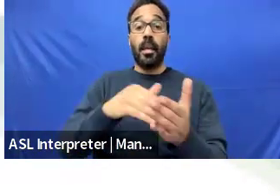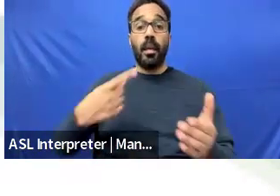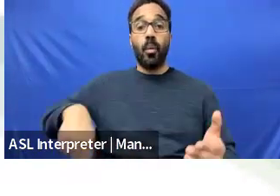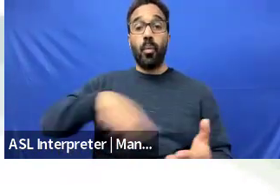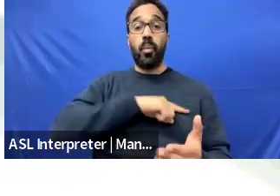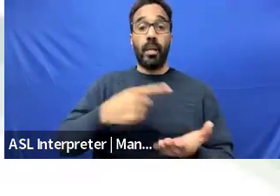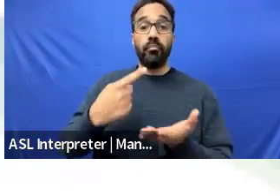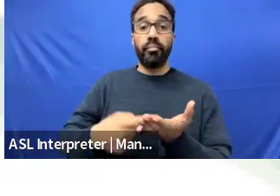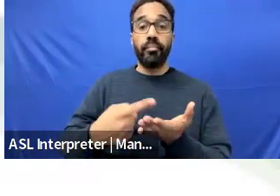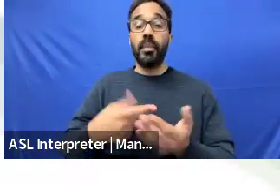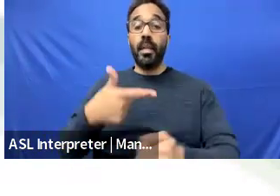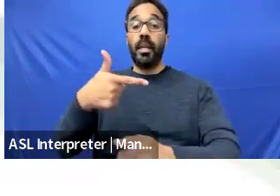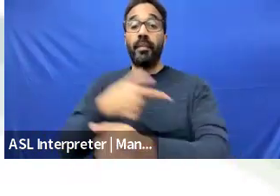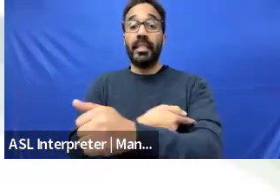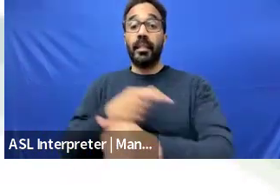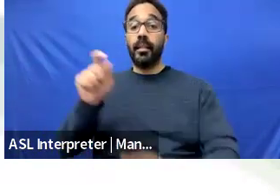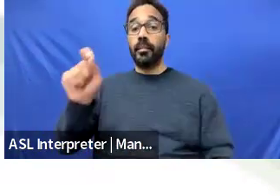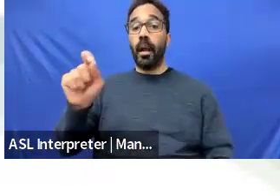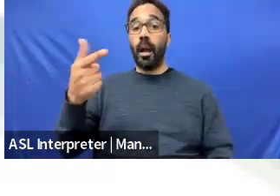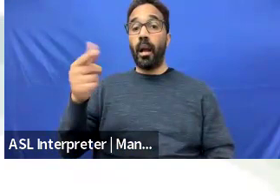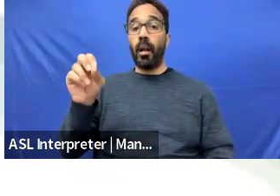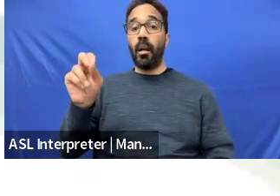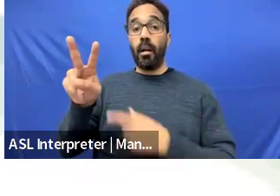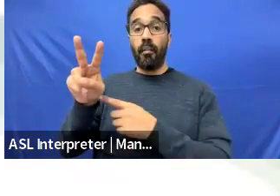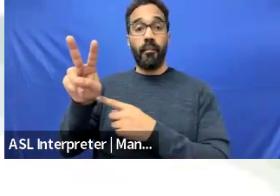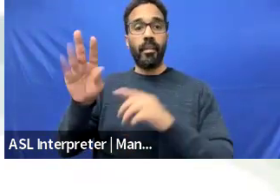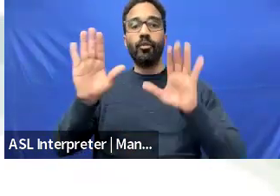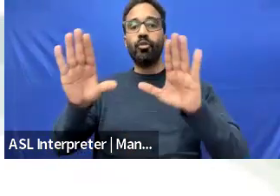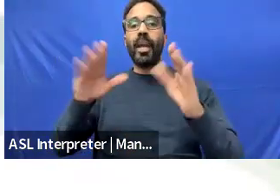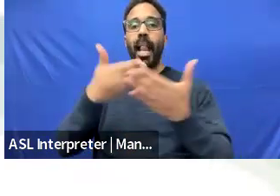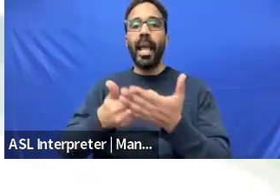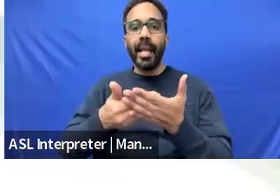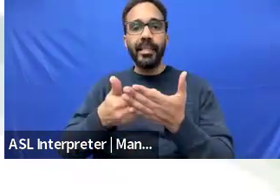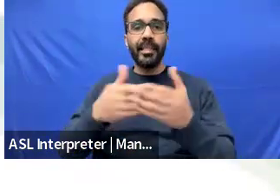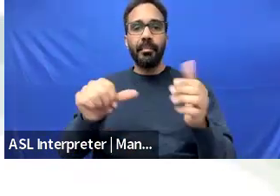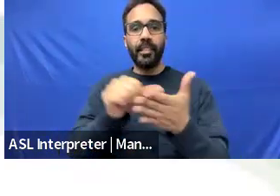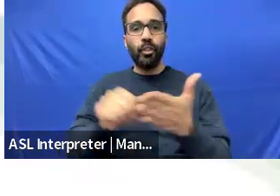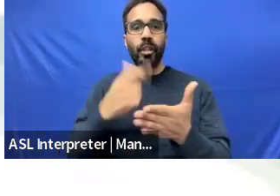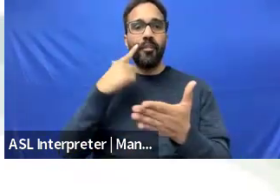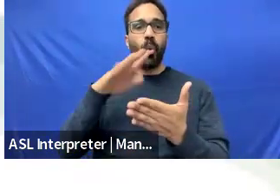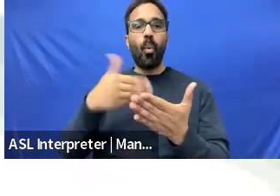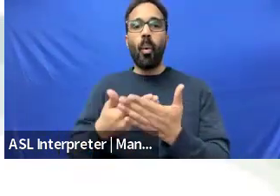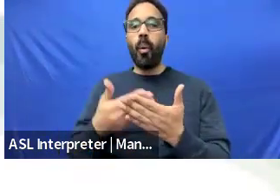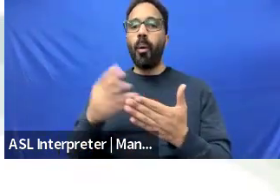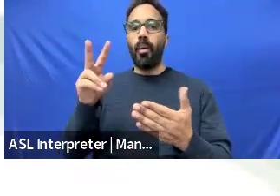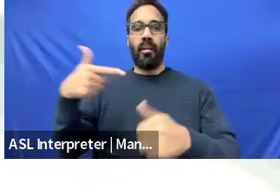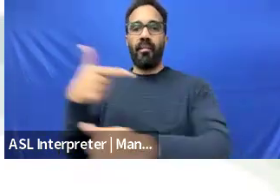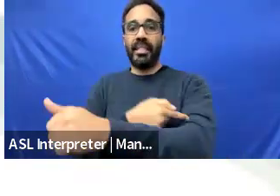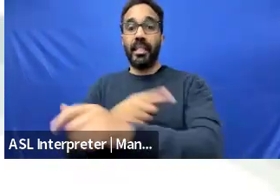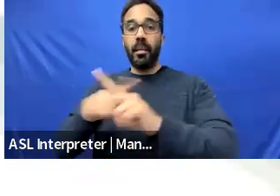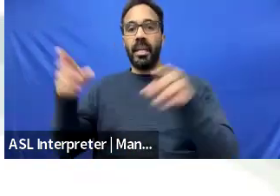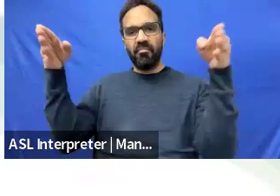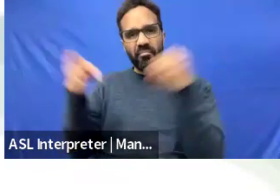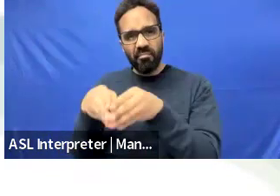about, vaccines.gov. This is a great landing page for all vaccines, but we're going to be very specific about COVID